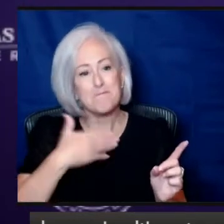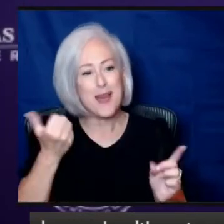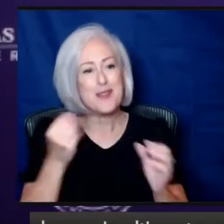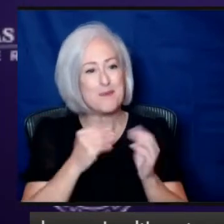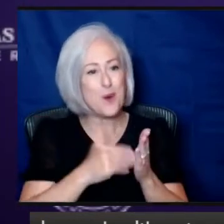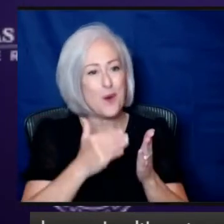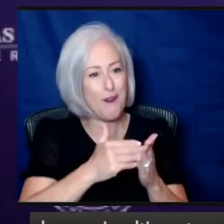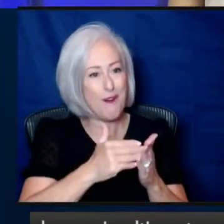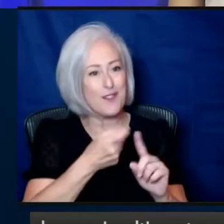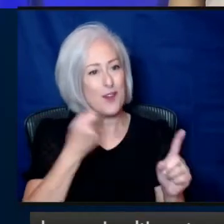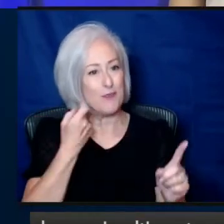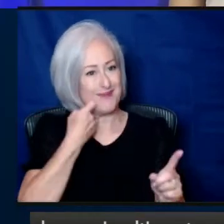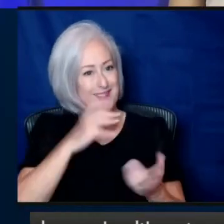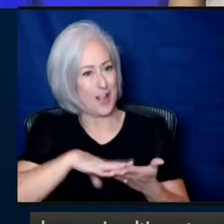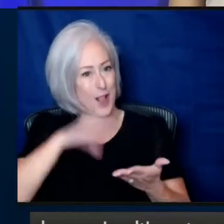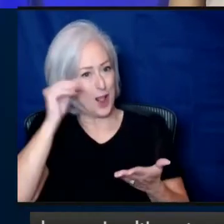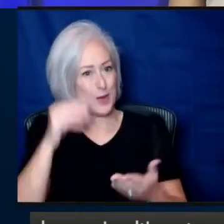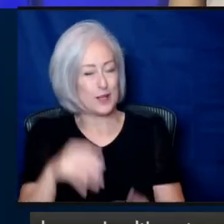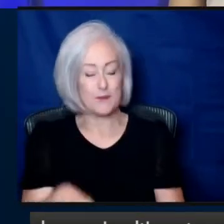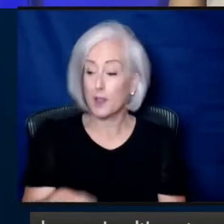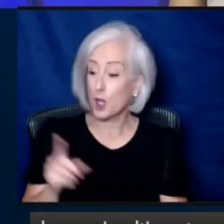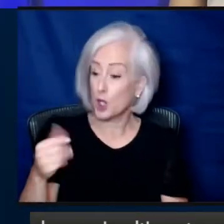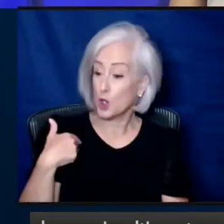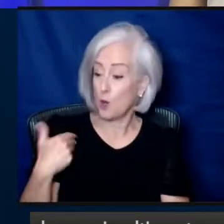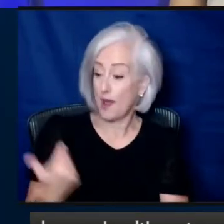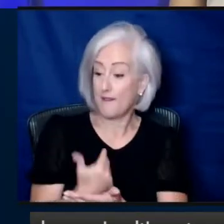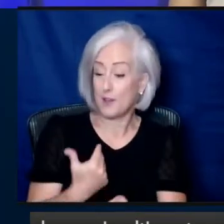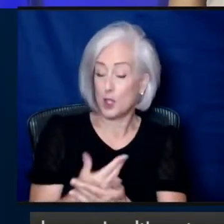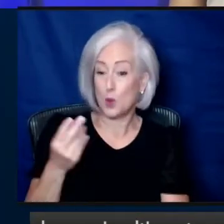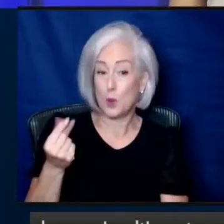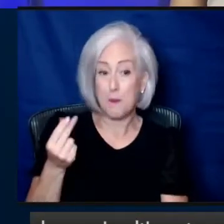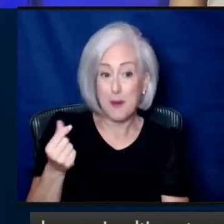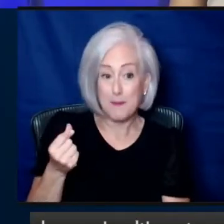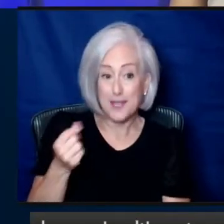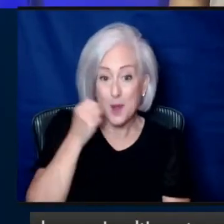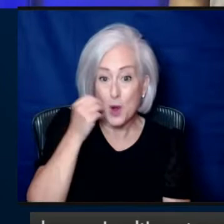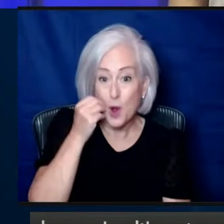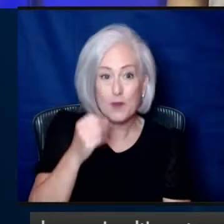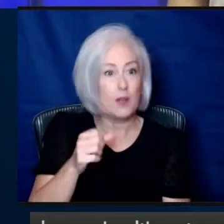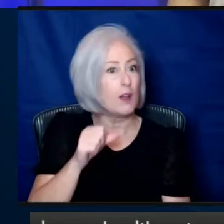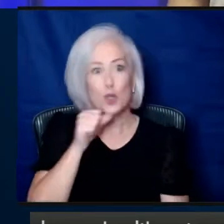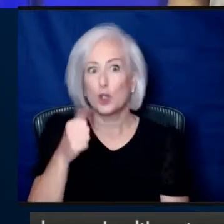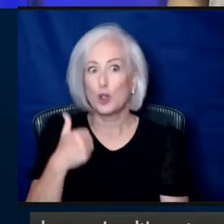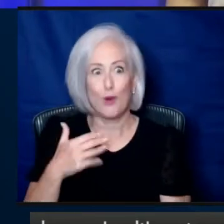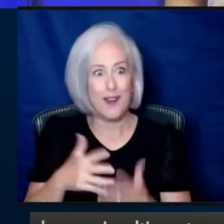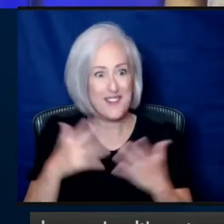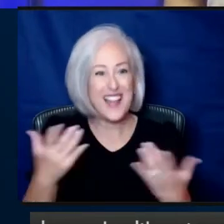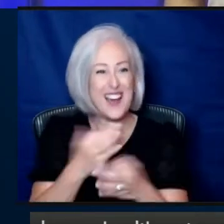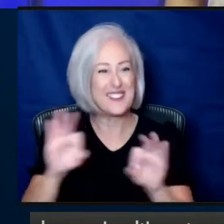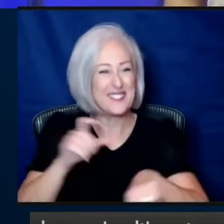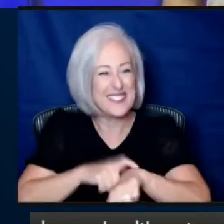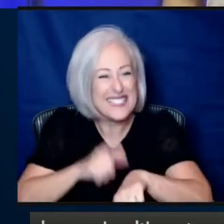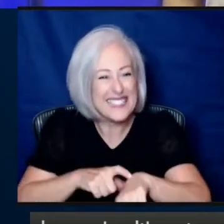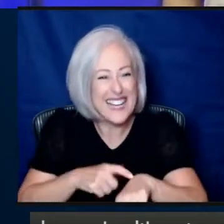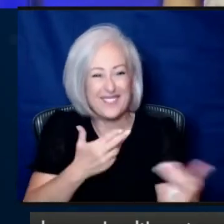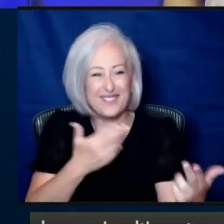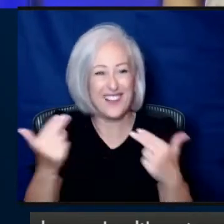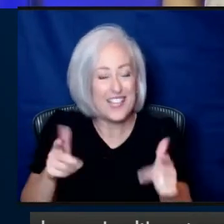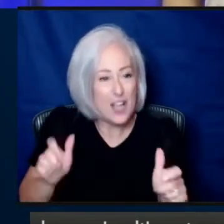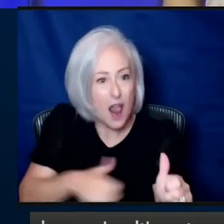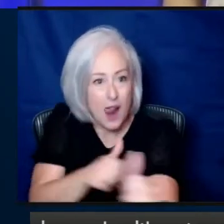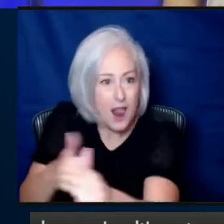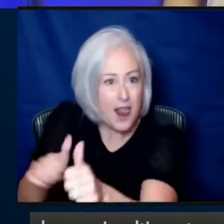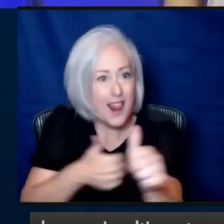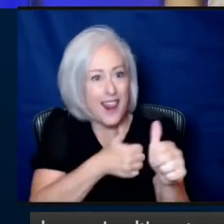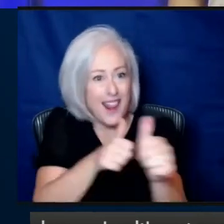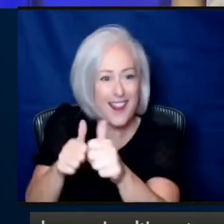information. Well, if you have a new puppy at home, anyone who's had a new puppy knows you don't have a lot of free time. You're just chasing them around from room to room as they